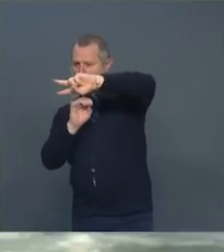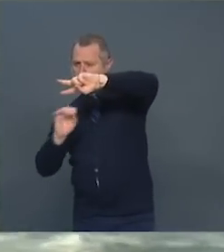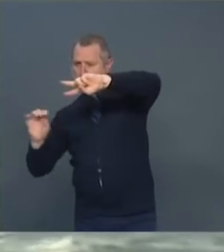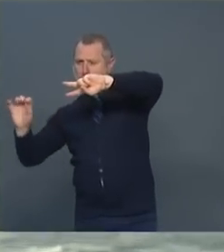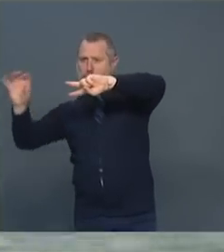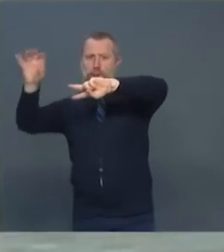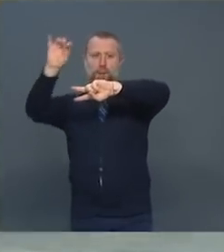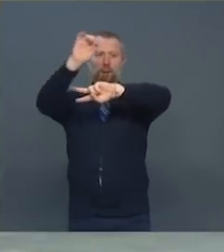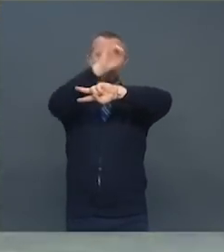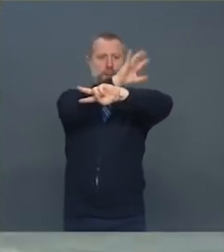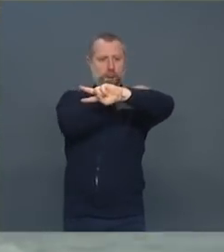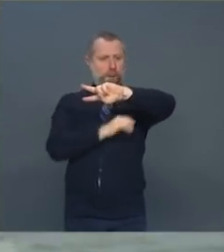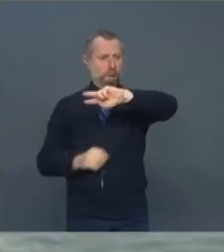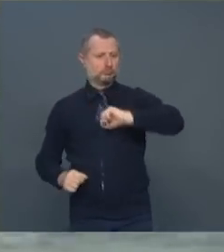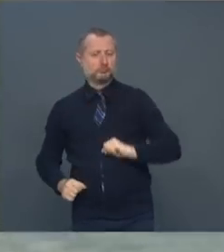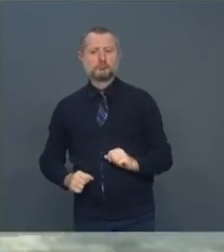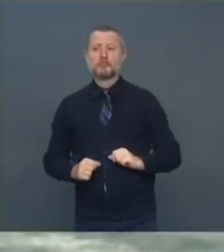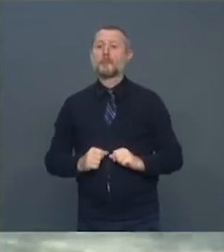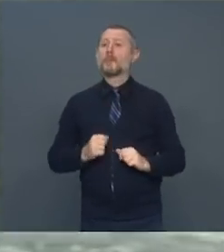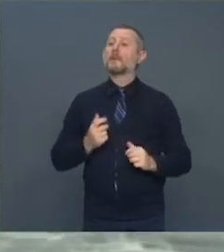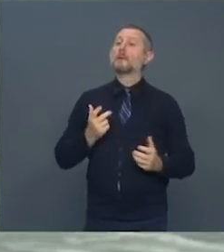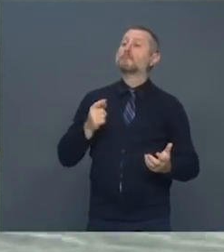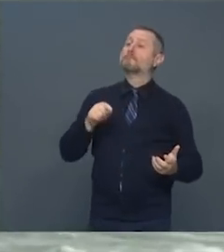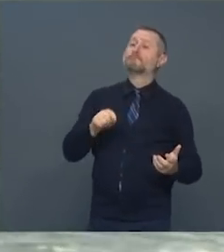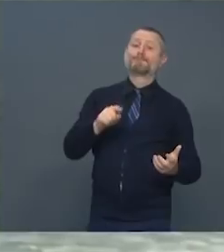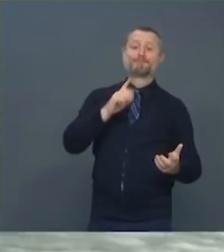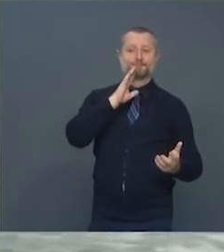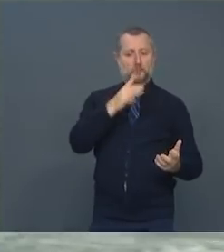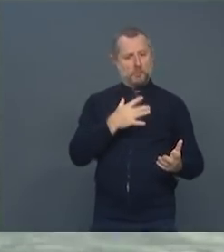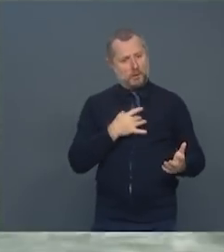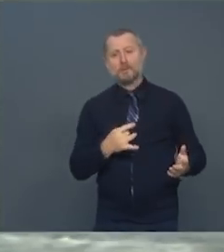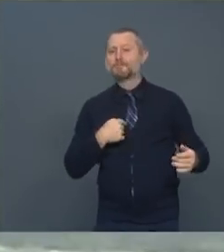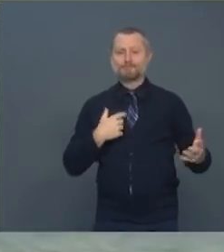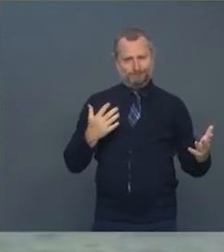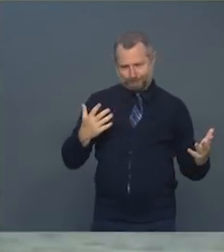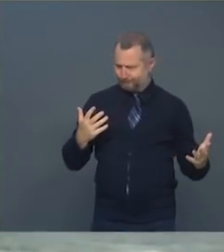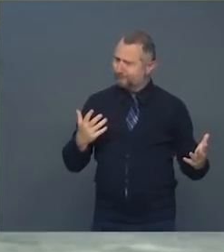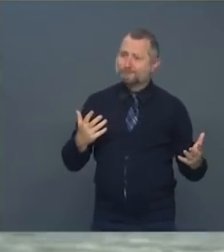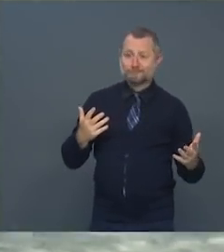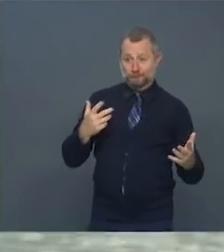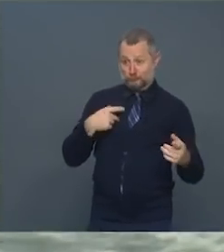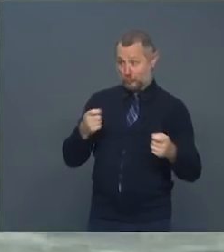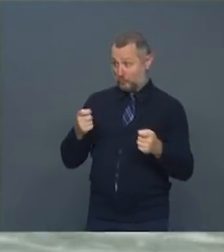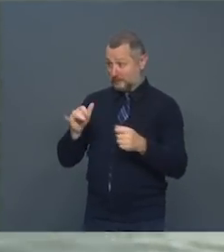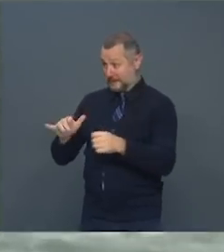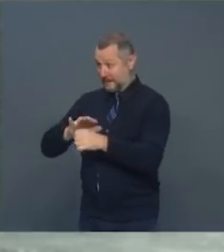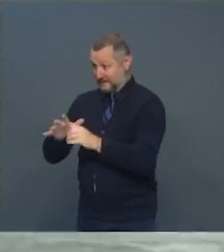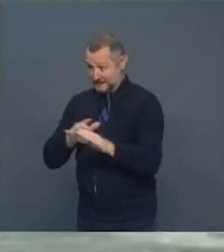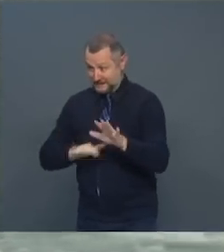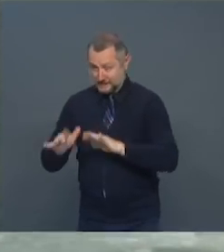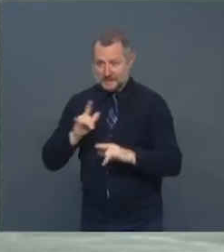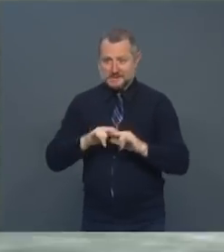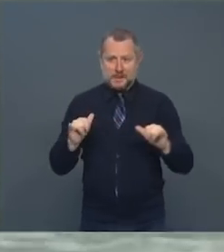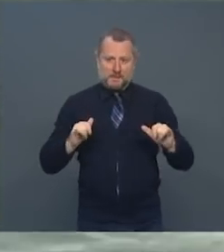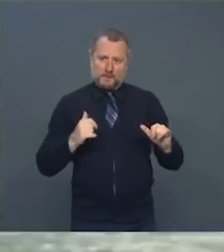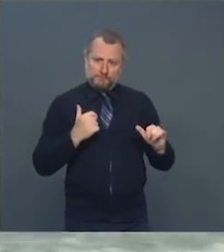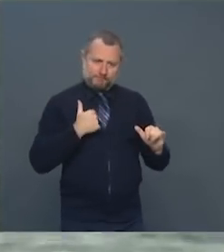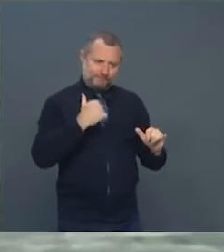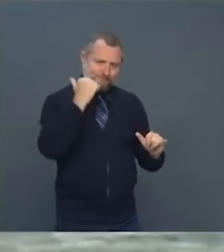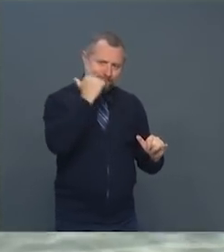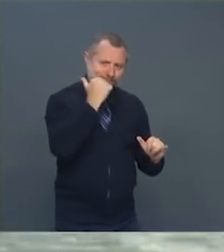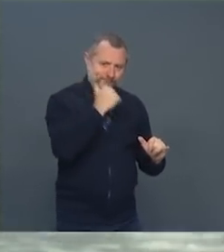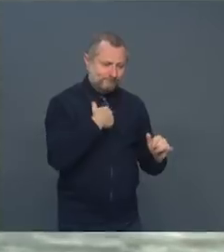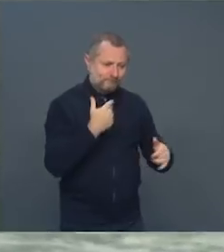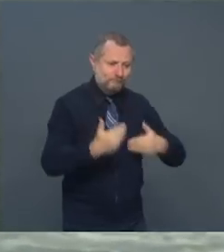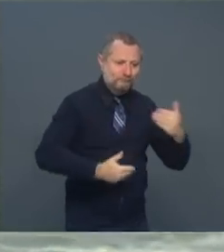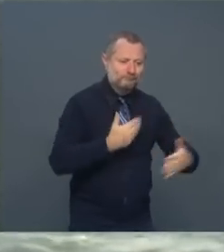I like it because it shows while we're dealing with COVID, there are other things we have to do at the same time. Just because we